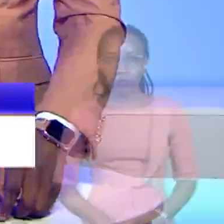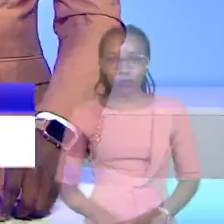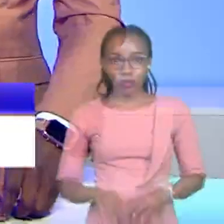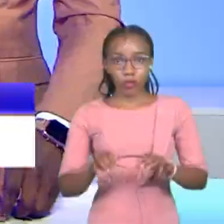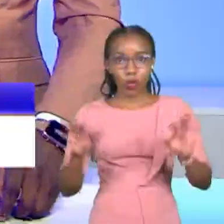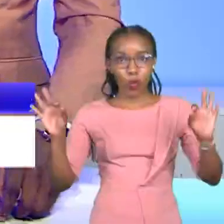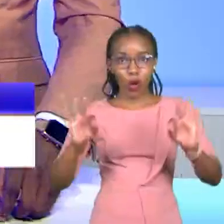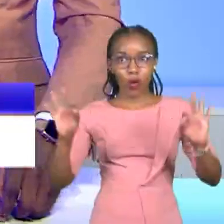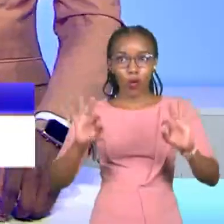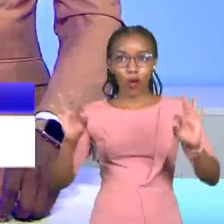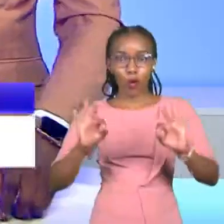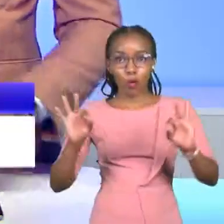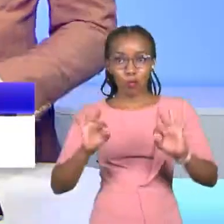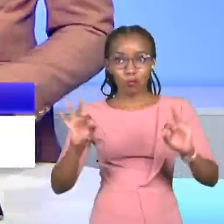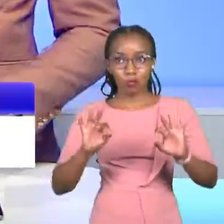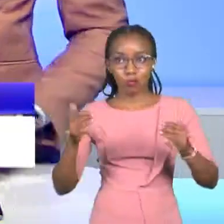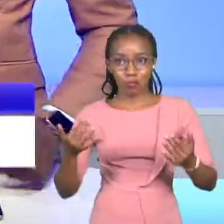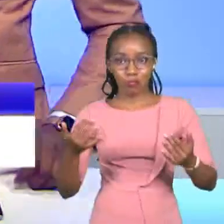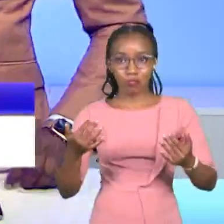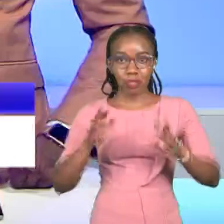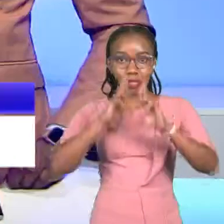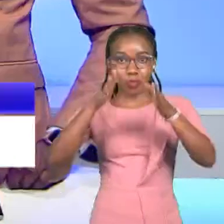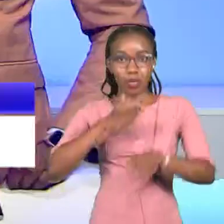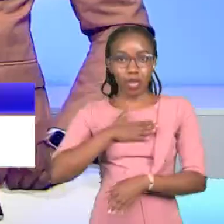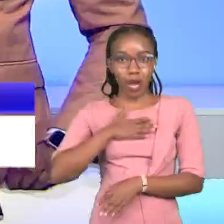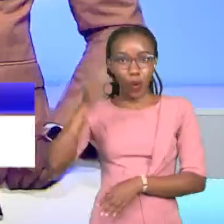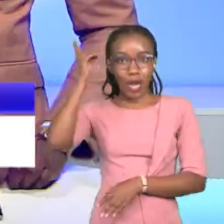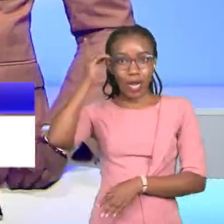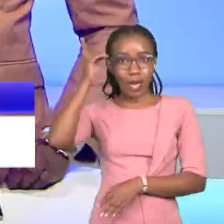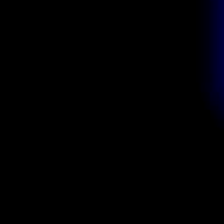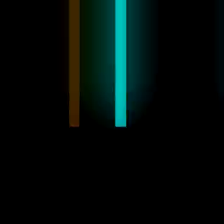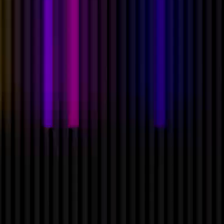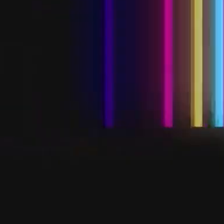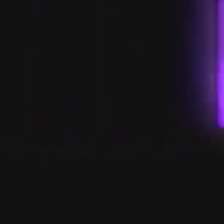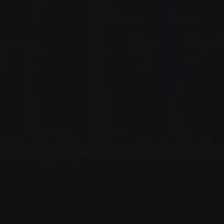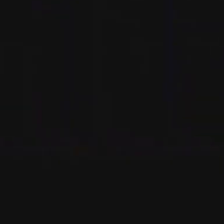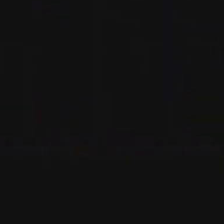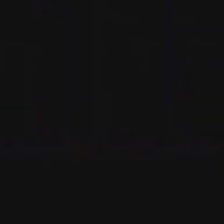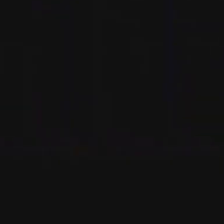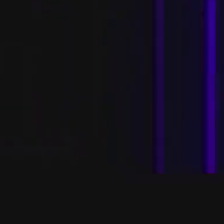Wow, what a masterclass from our very own David Kagina. Thank you so much.